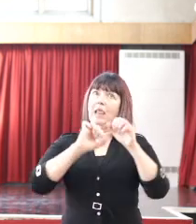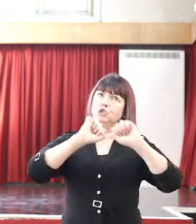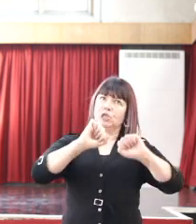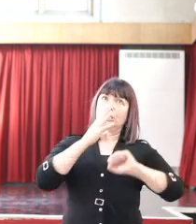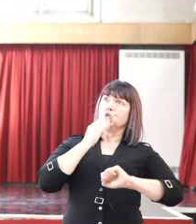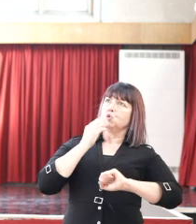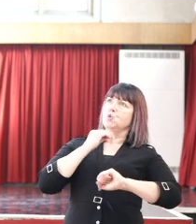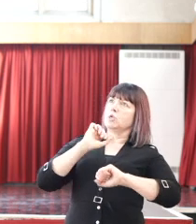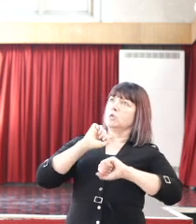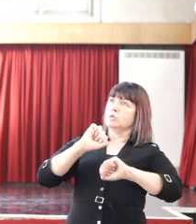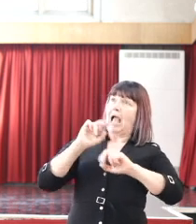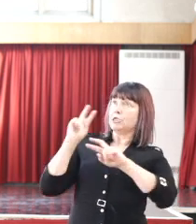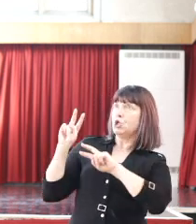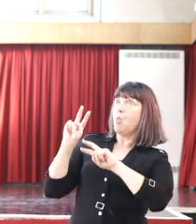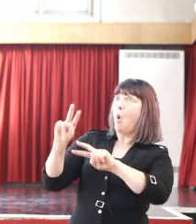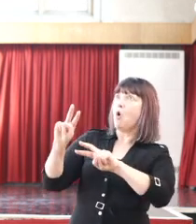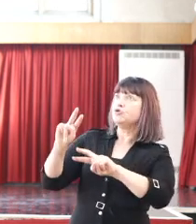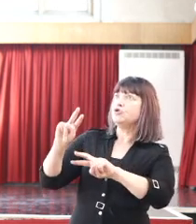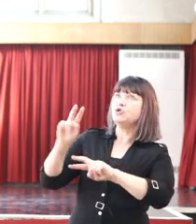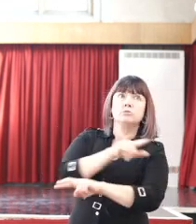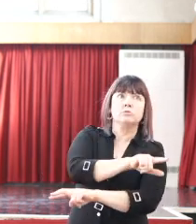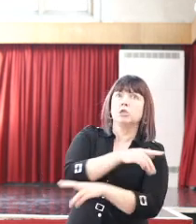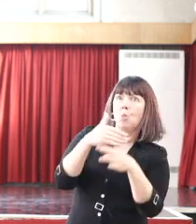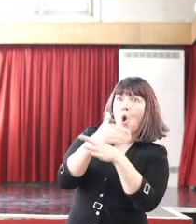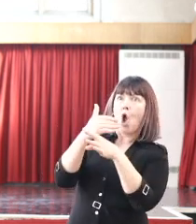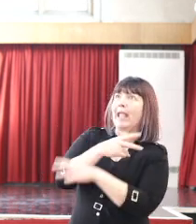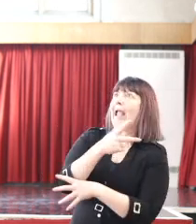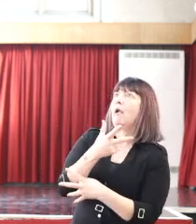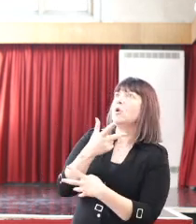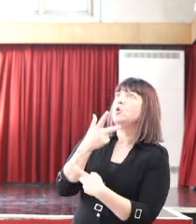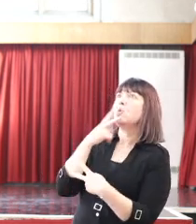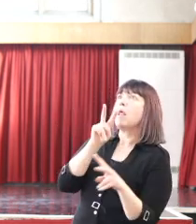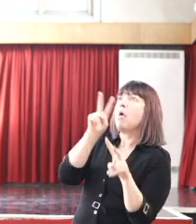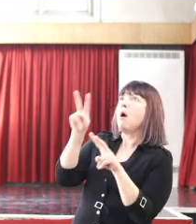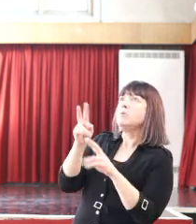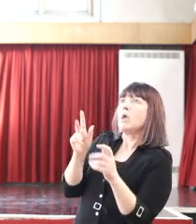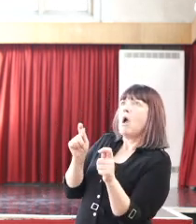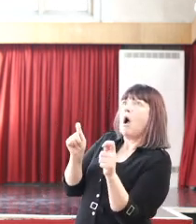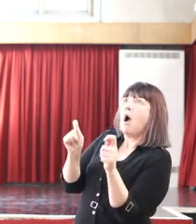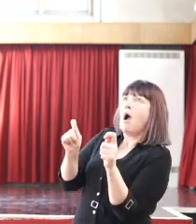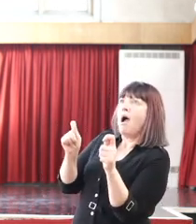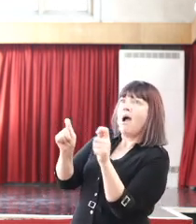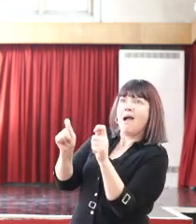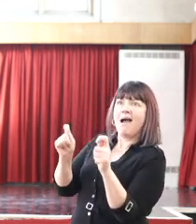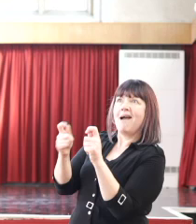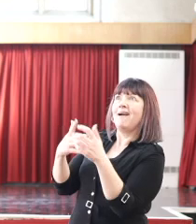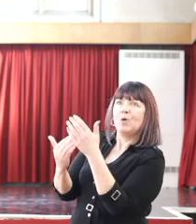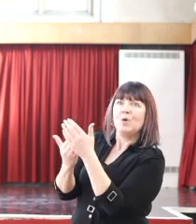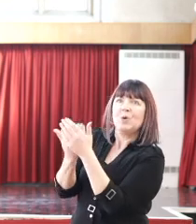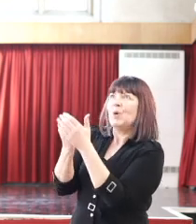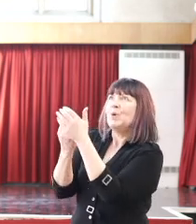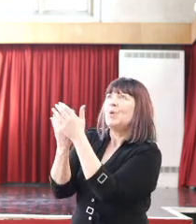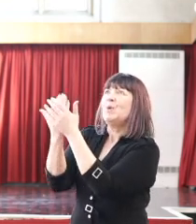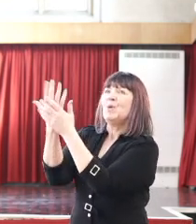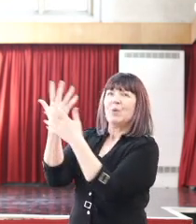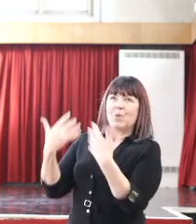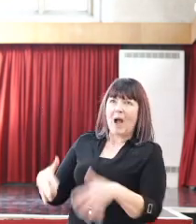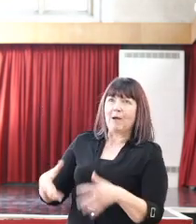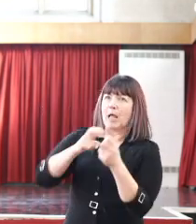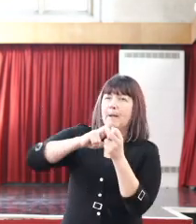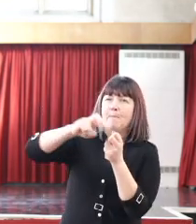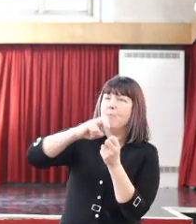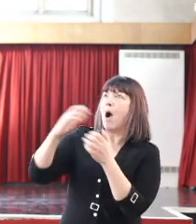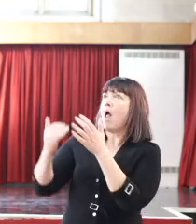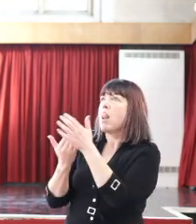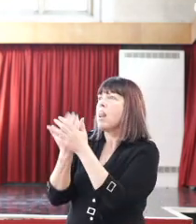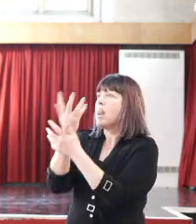thing as you're watching it. So it's not just a set animation, it's a live mobile light event. We